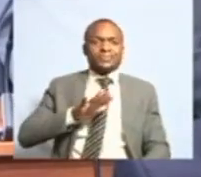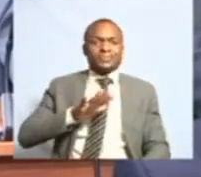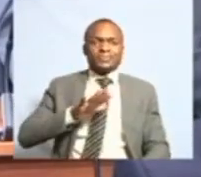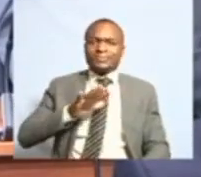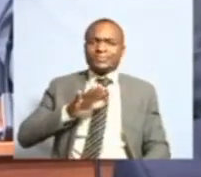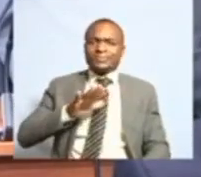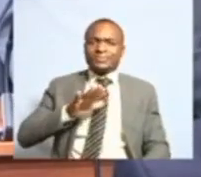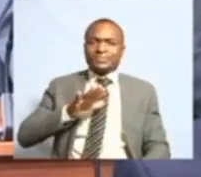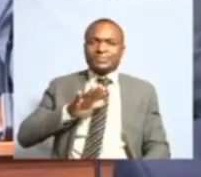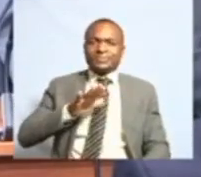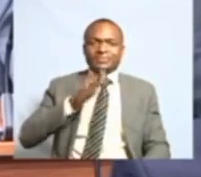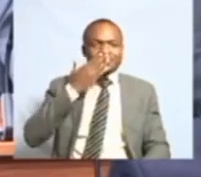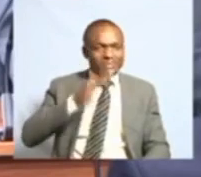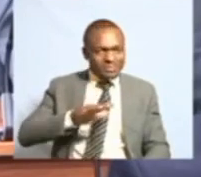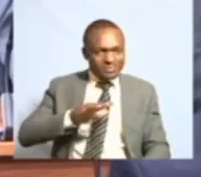scurrilous